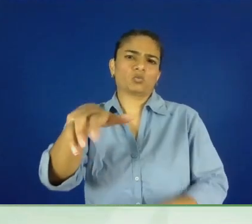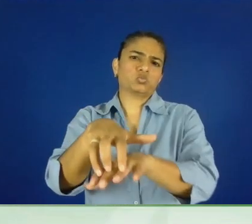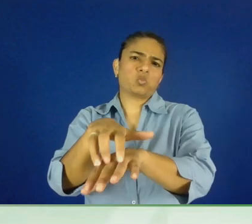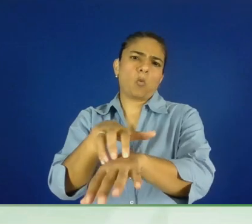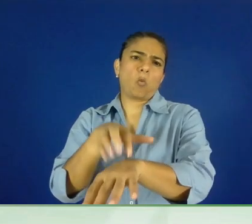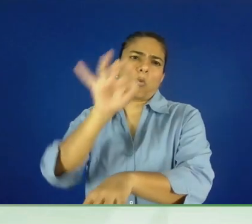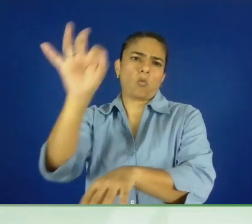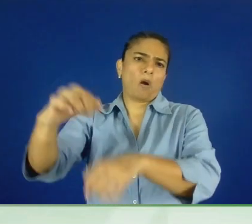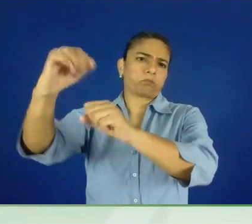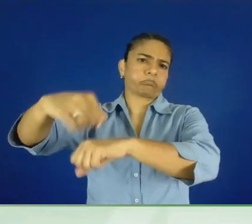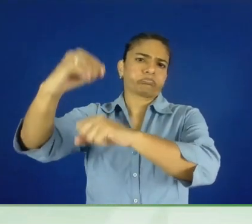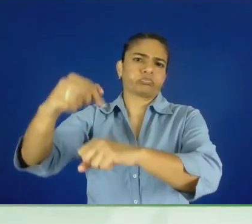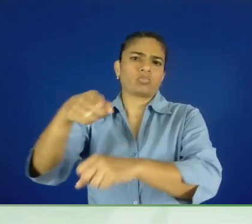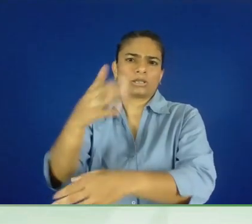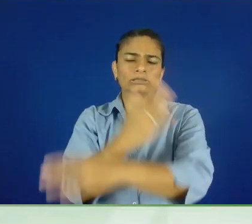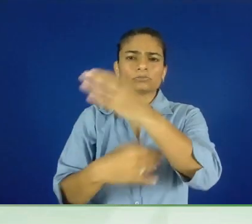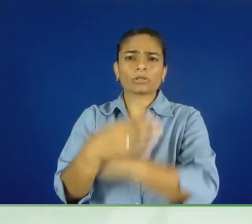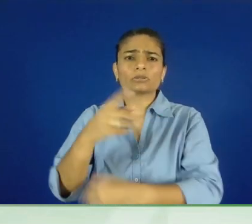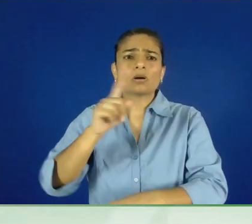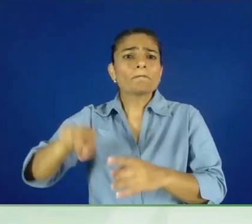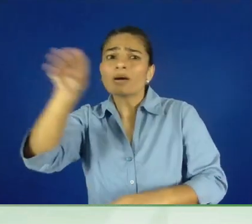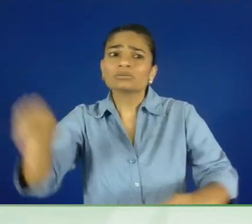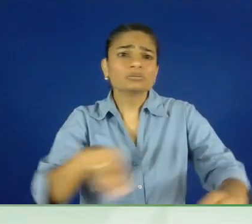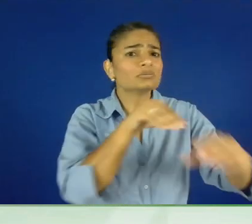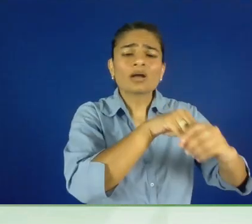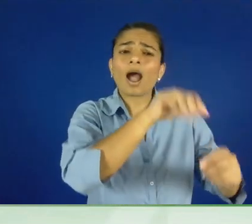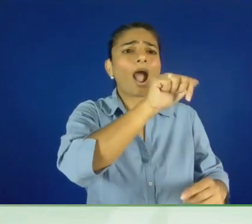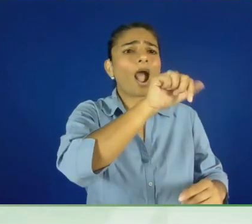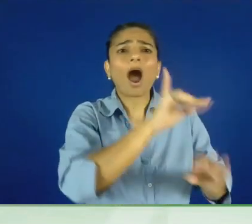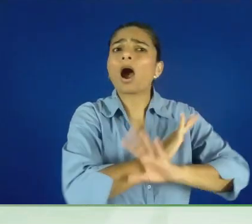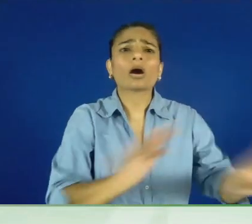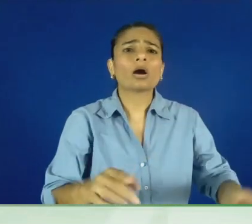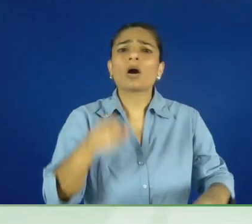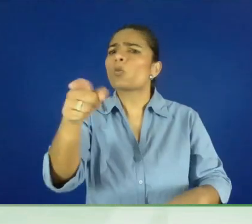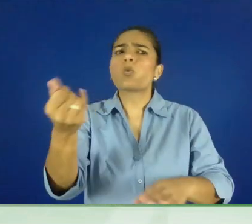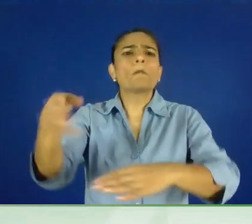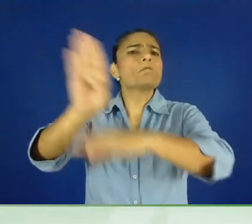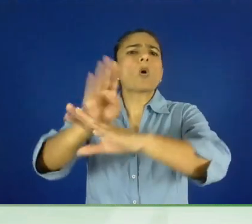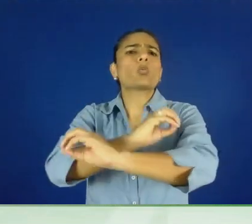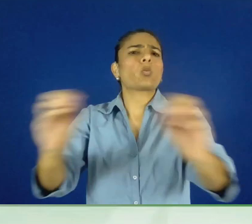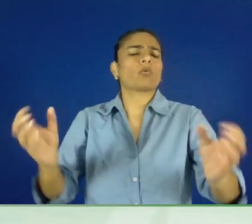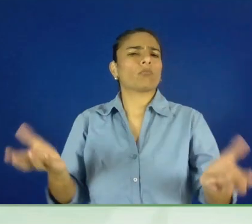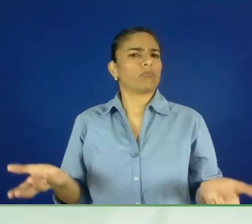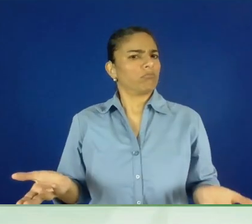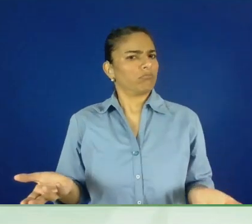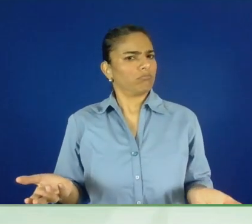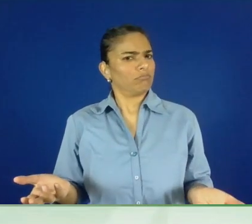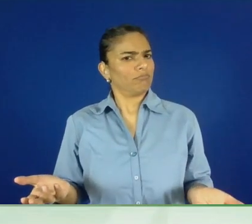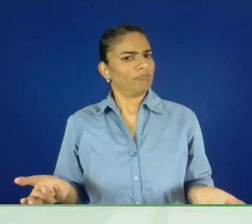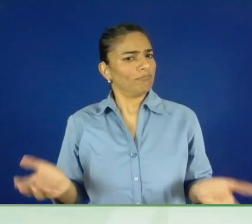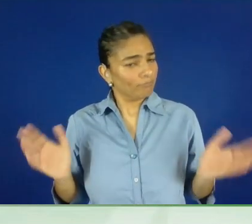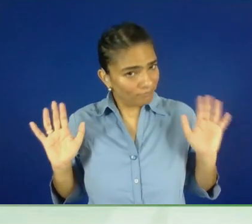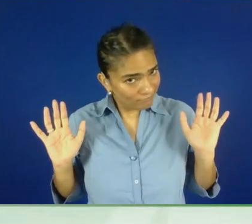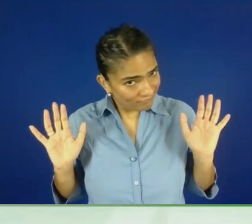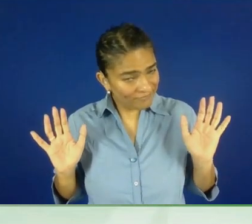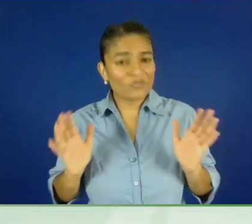get your bonus. It goes everywhere. But, okay. I get one more thing to say later, right? Oh, you get lots of